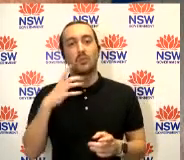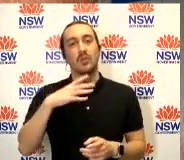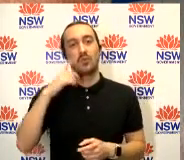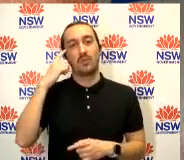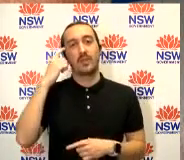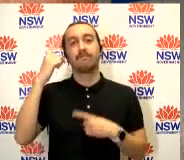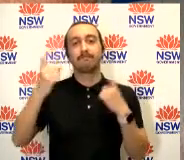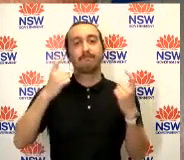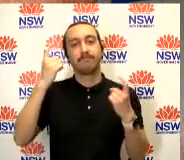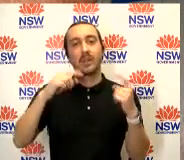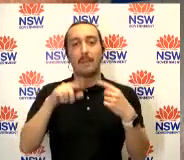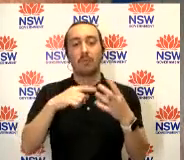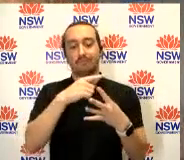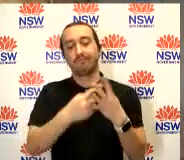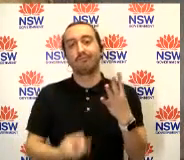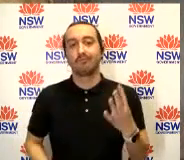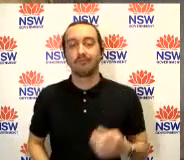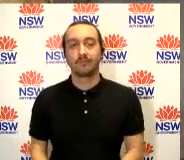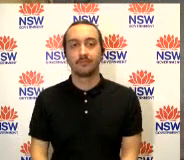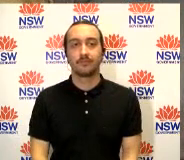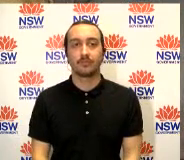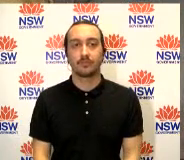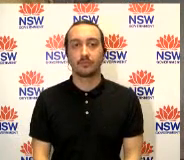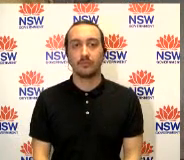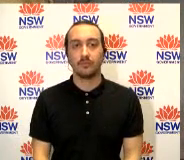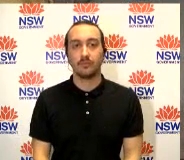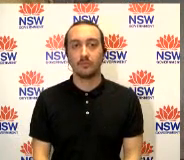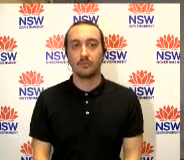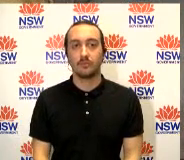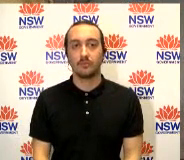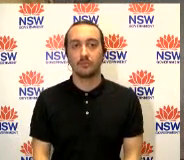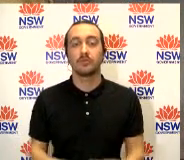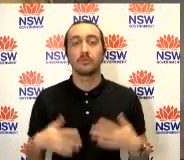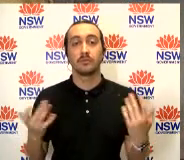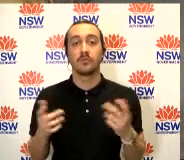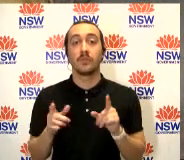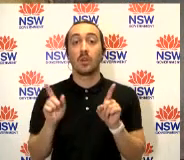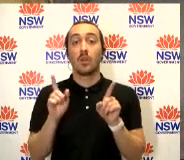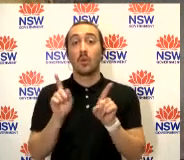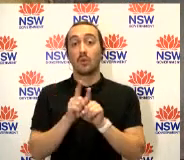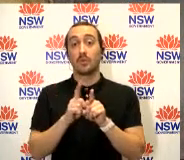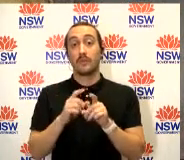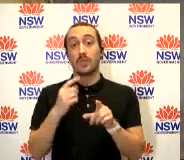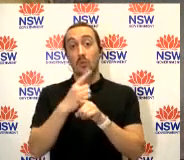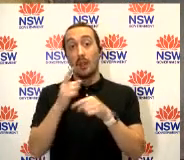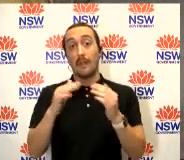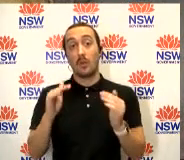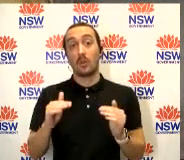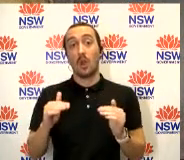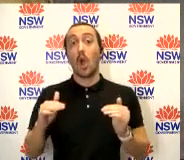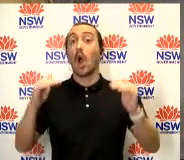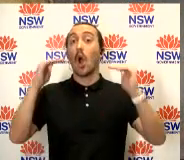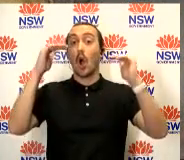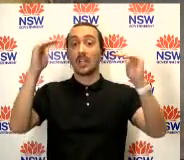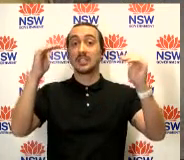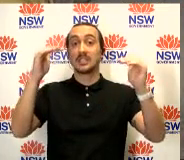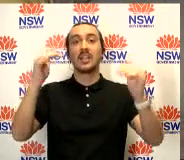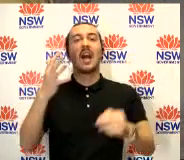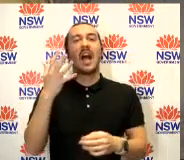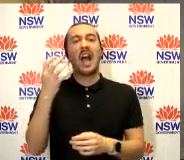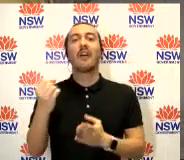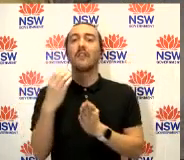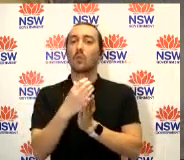consideration. Okay. I think also specifically heights, a question that pops up every now and then. You can go and do working at heights courses. They tend